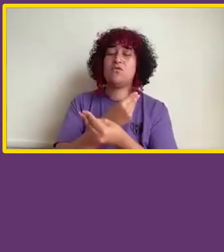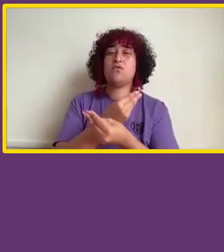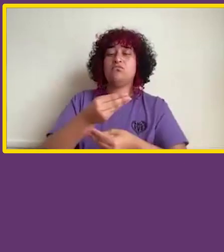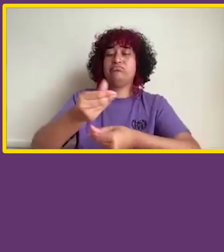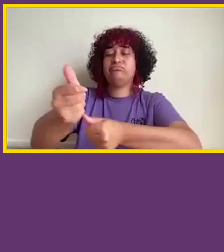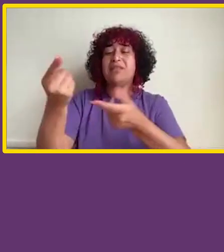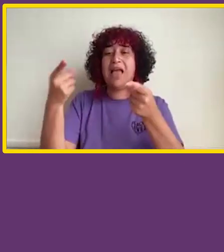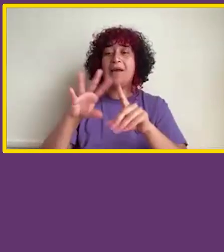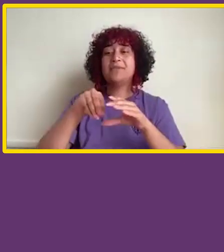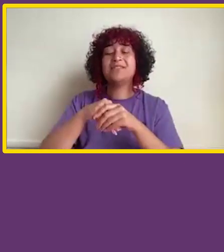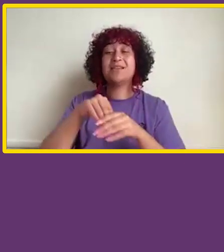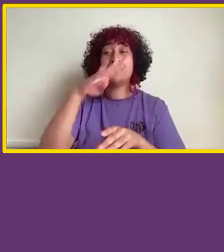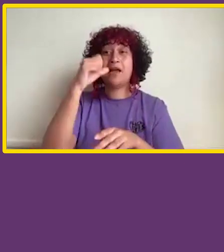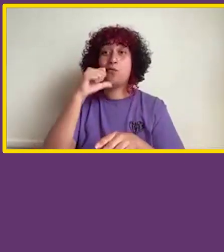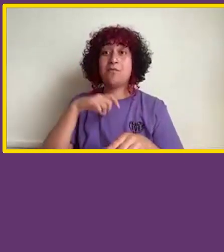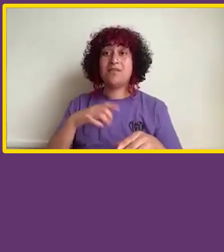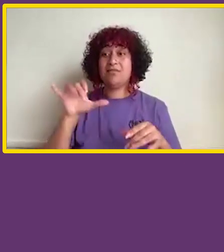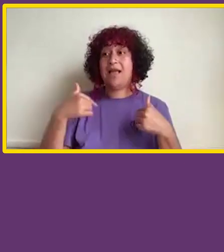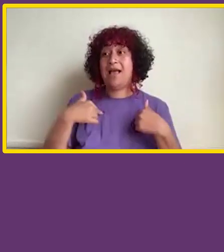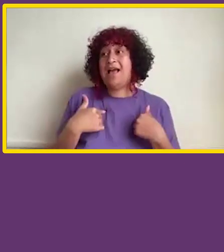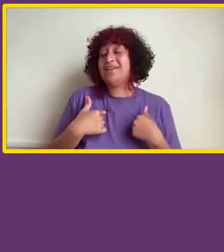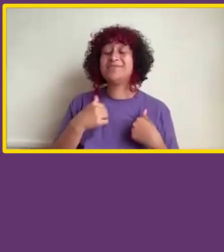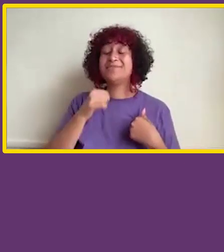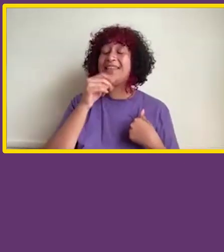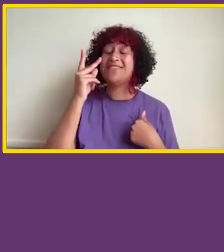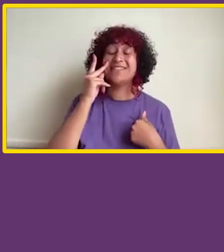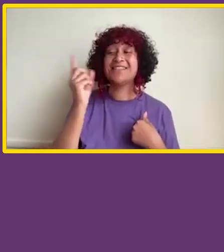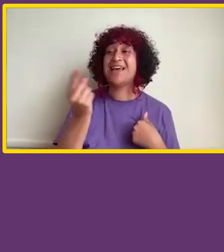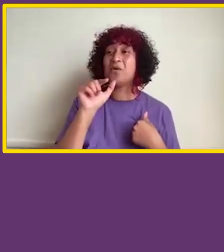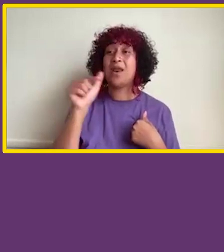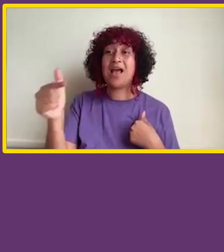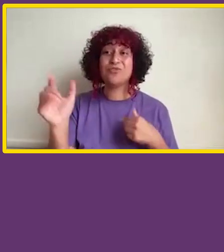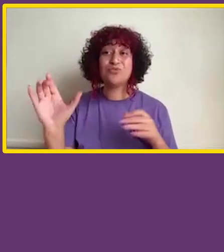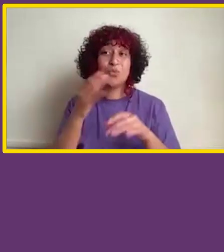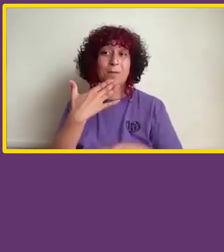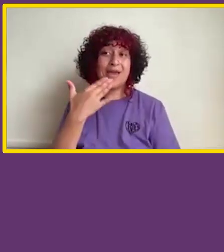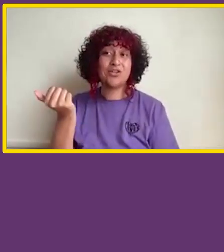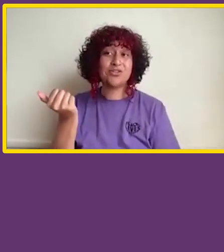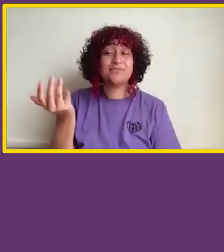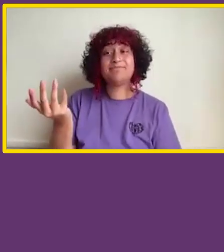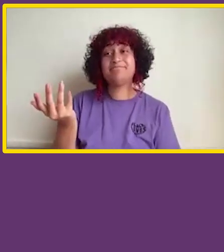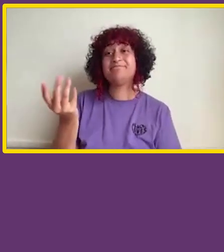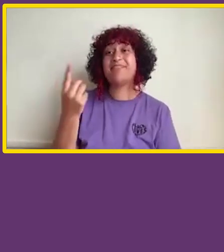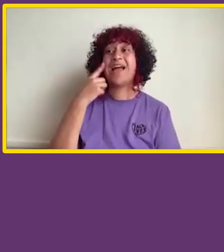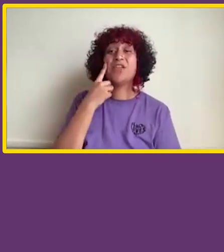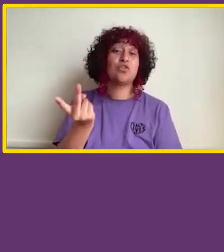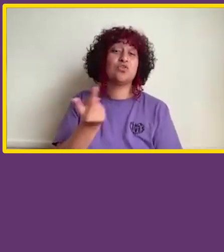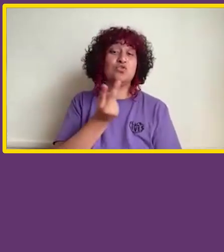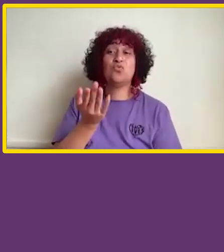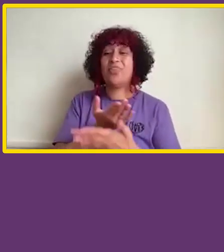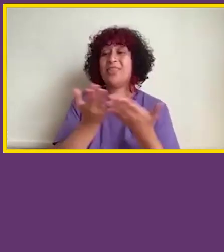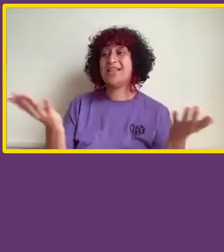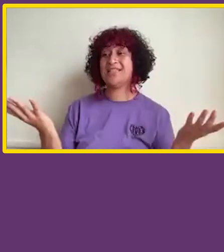Black women that I haven't seen anybody else do that better. And so I think that those two things